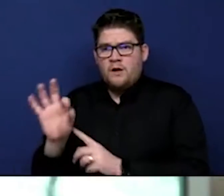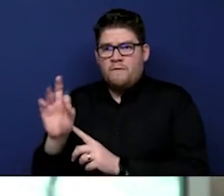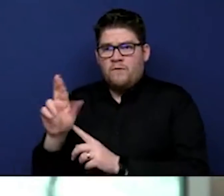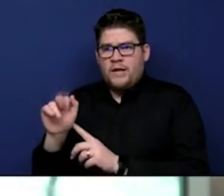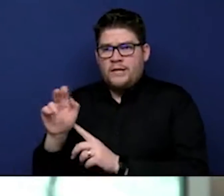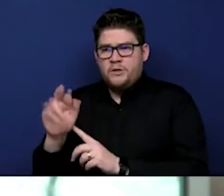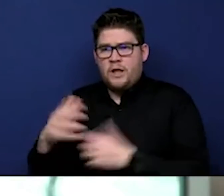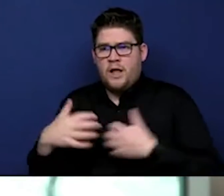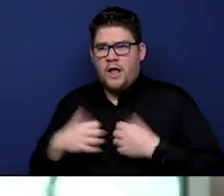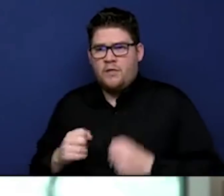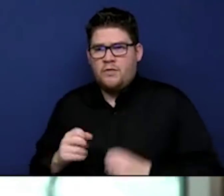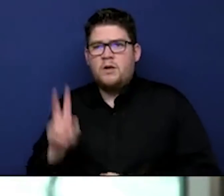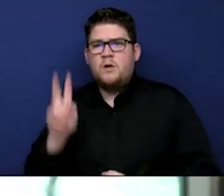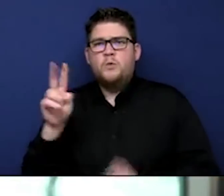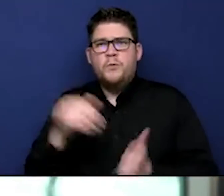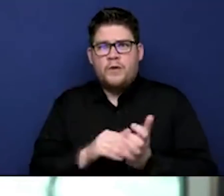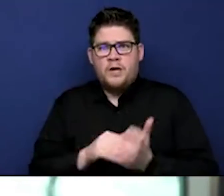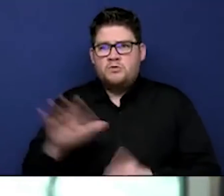now.